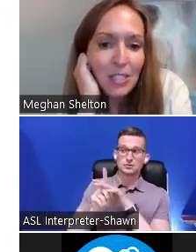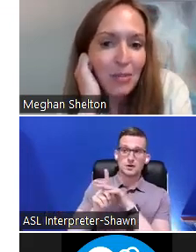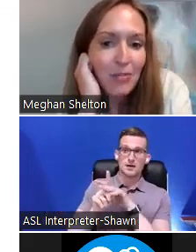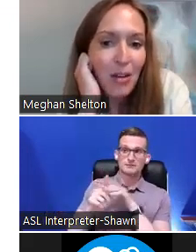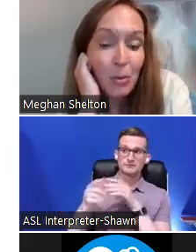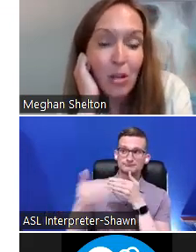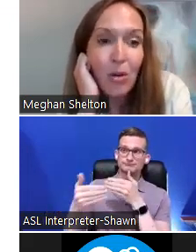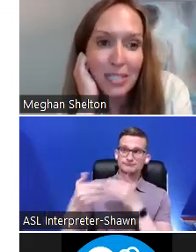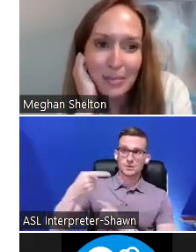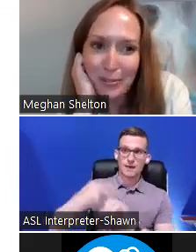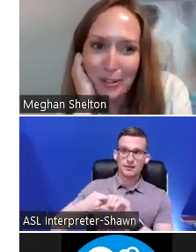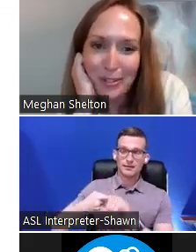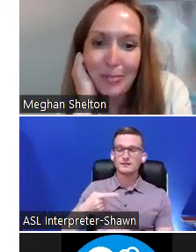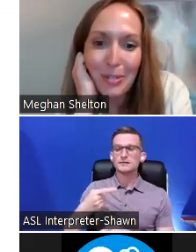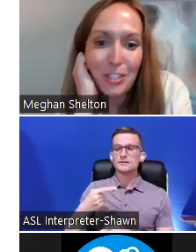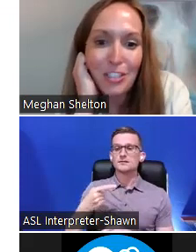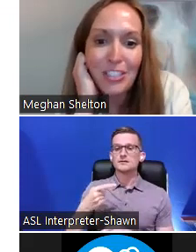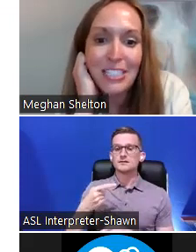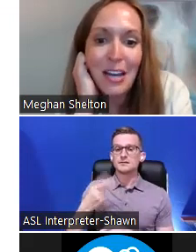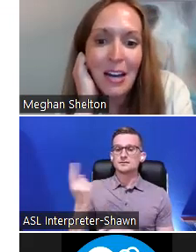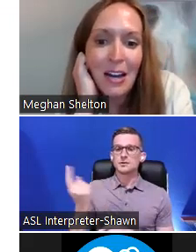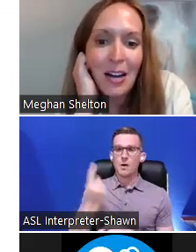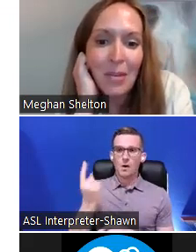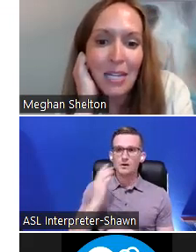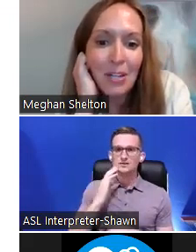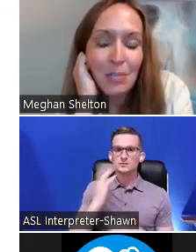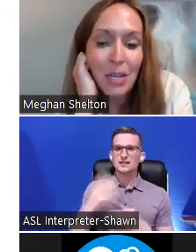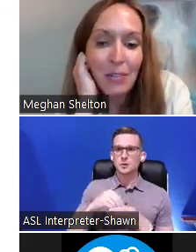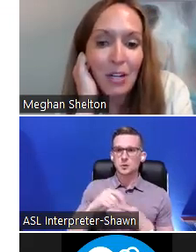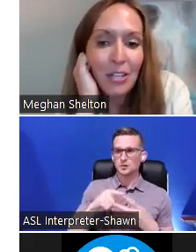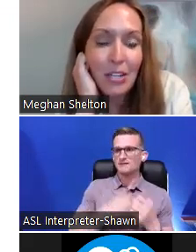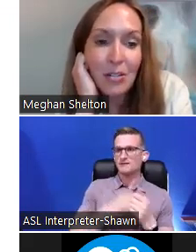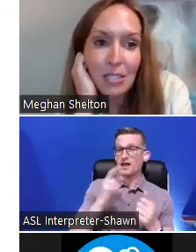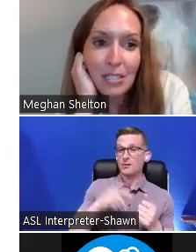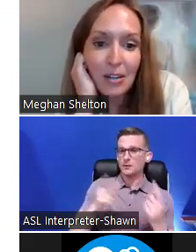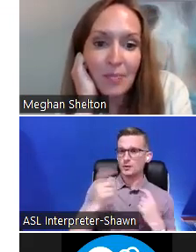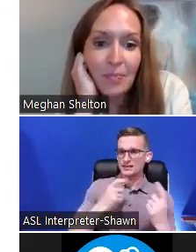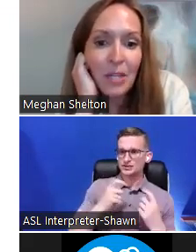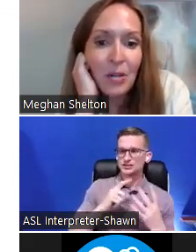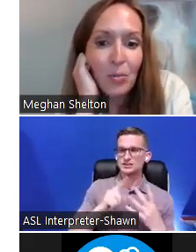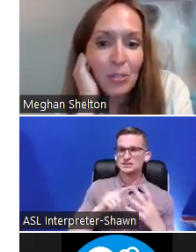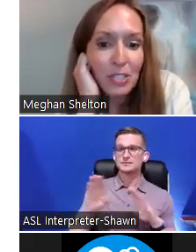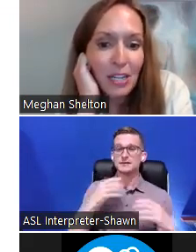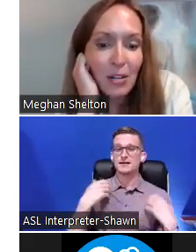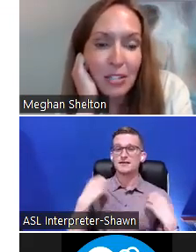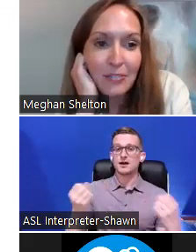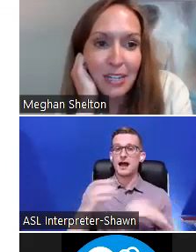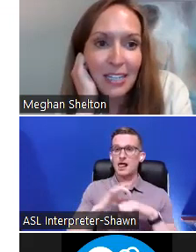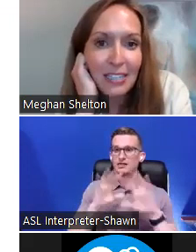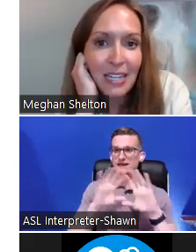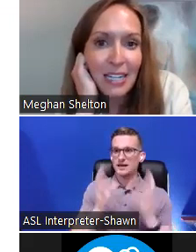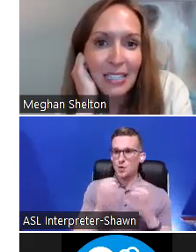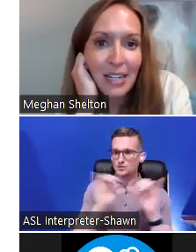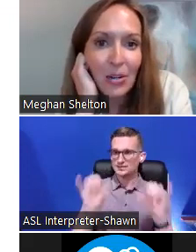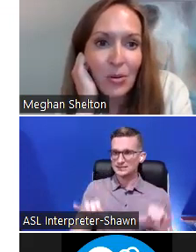topics will always be follow-up questions, as well as behavioral health ecosystem, whole person health